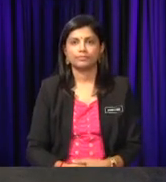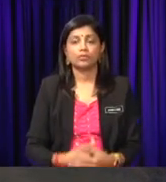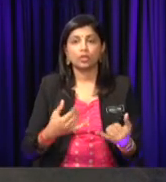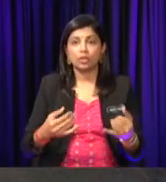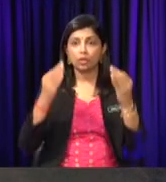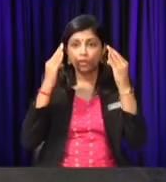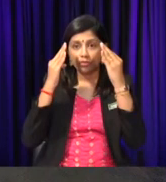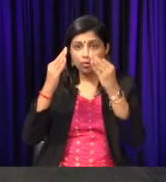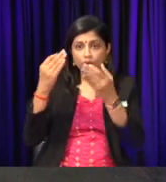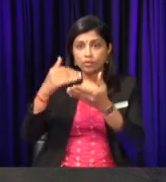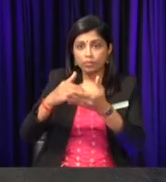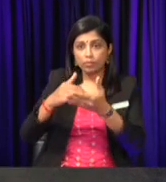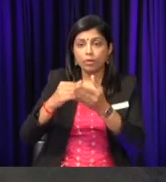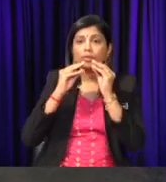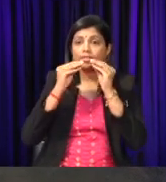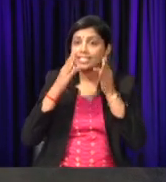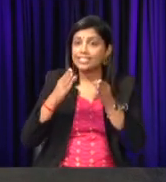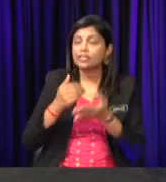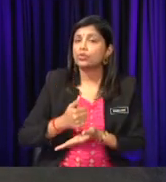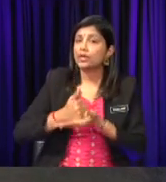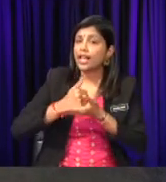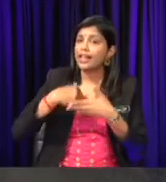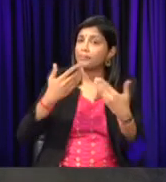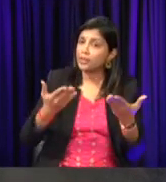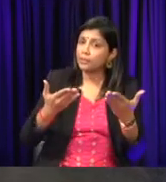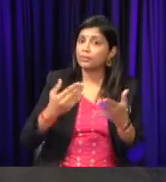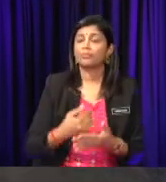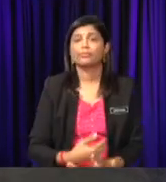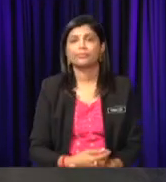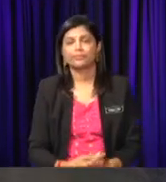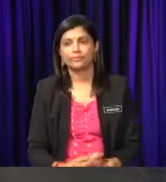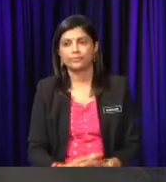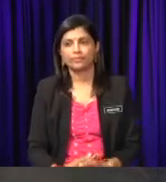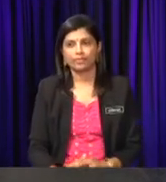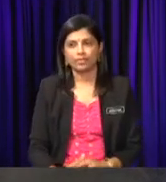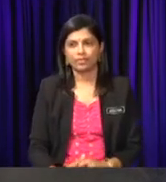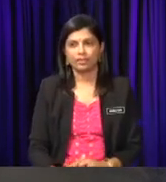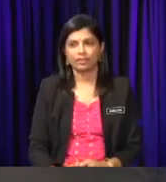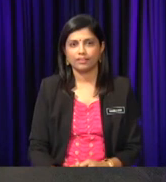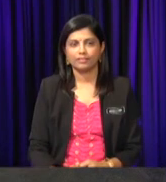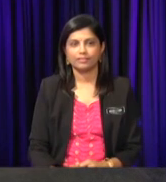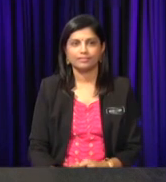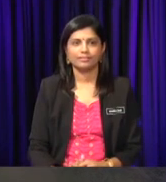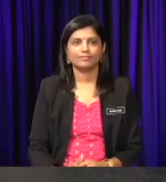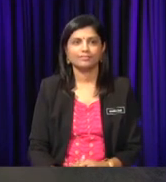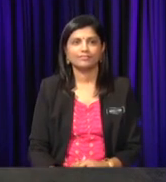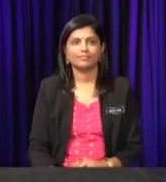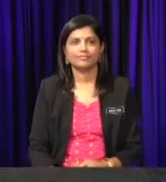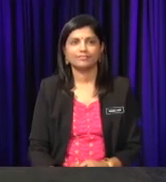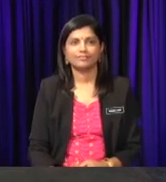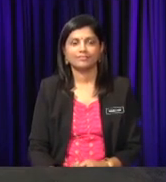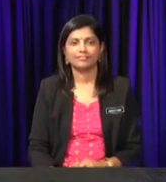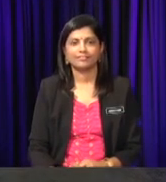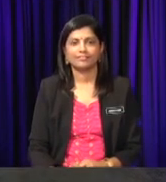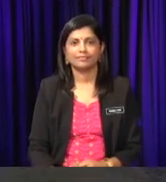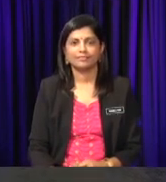your concerns now. Teacher Halimatul, you can take the floor. Thank you very much, my lovely and always beautiful host, Shafika. Thank you.